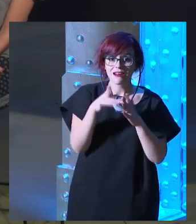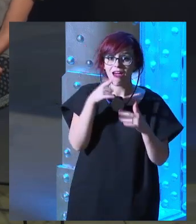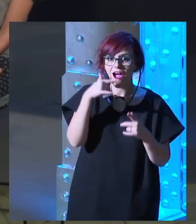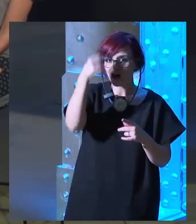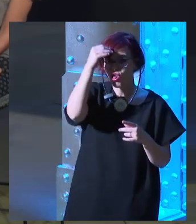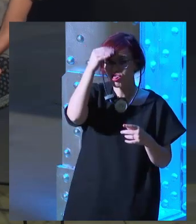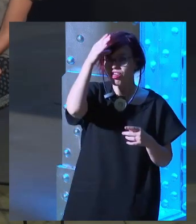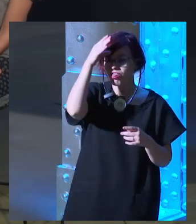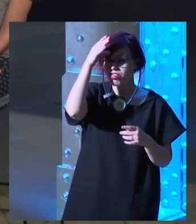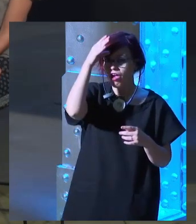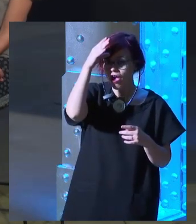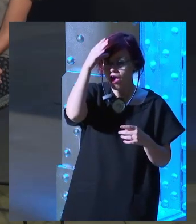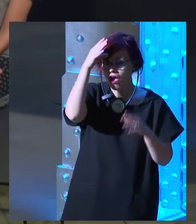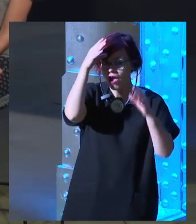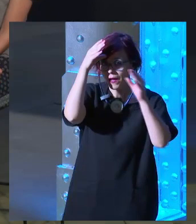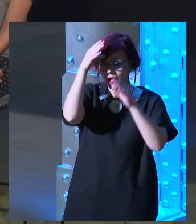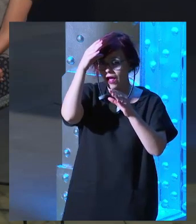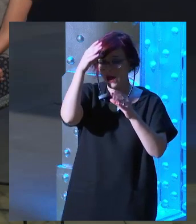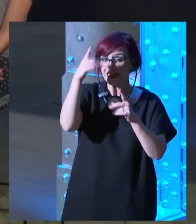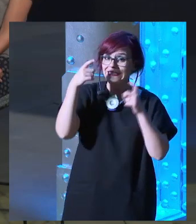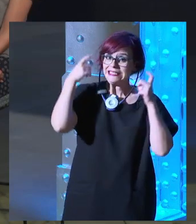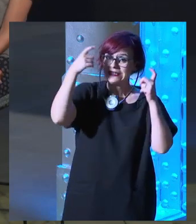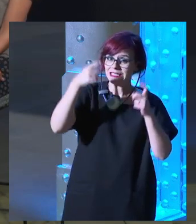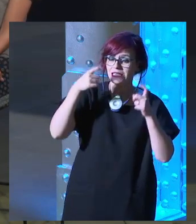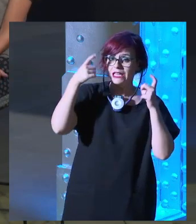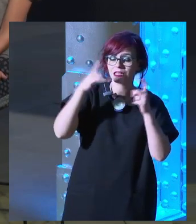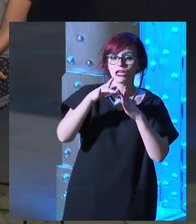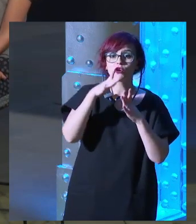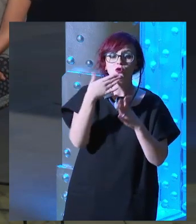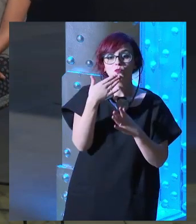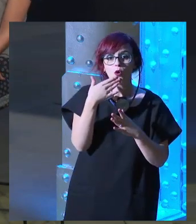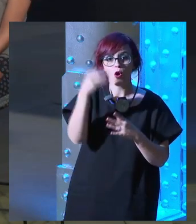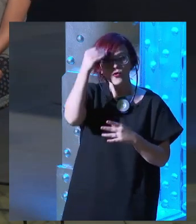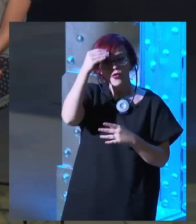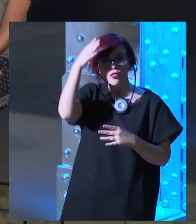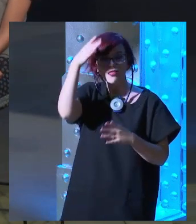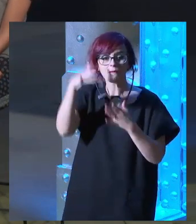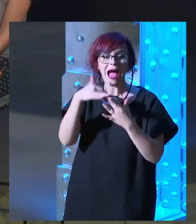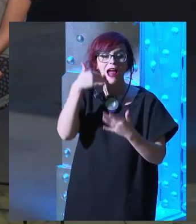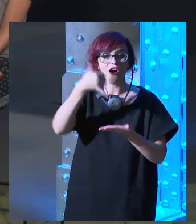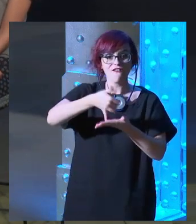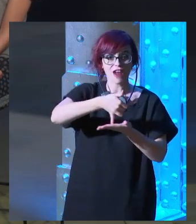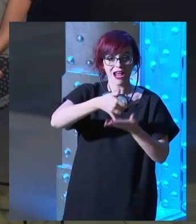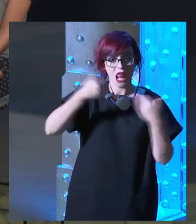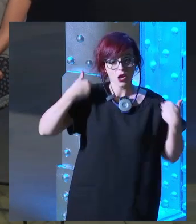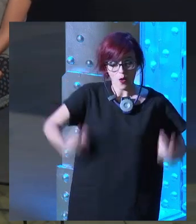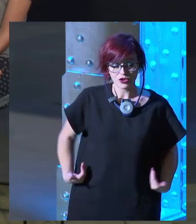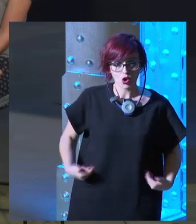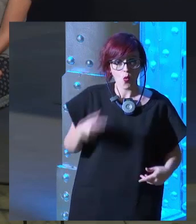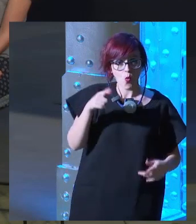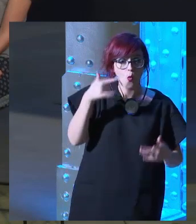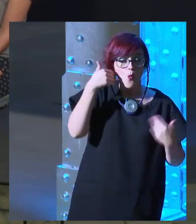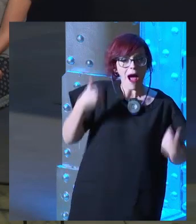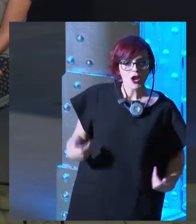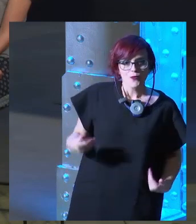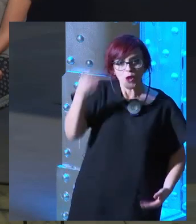less fragile than our own bodies, so that death doesn't need to happen. You know, this is the blue sky thinking that may not end